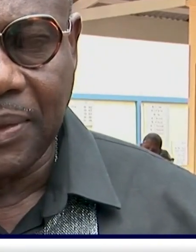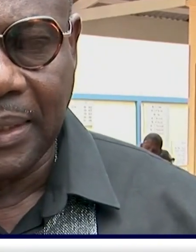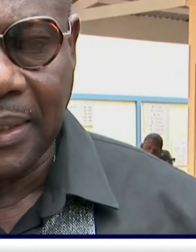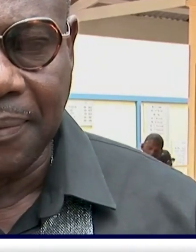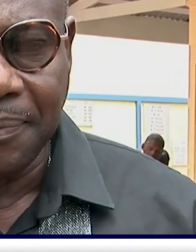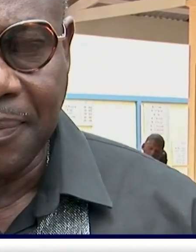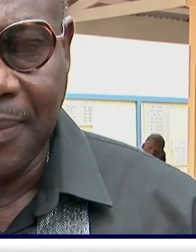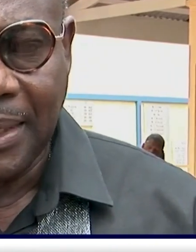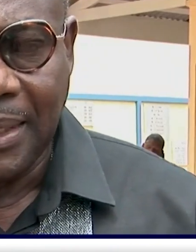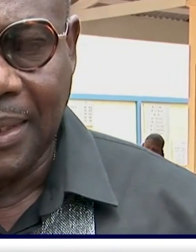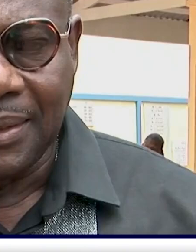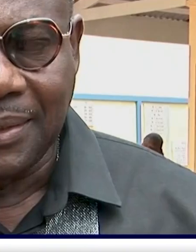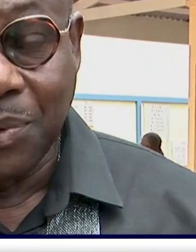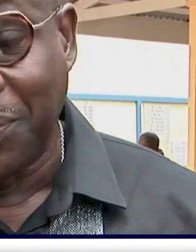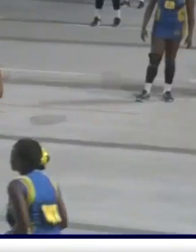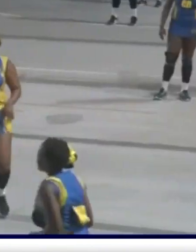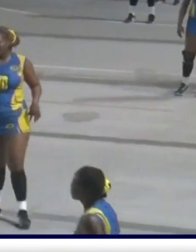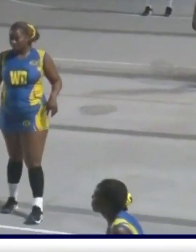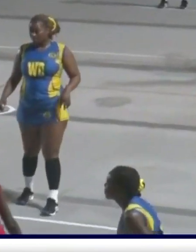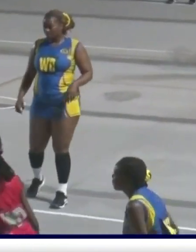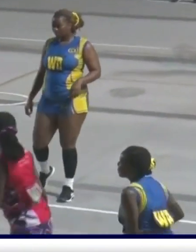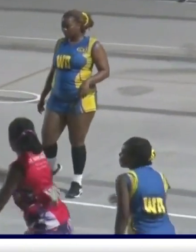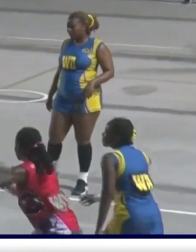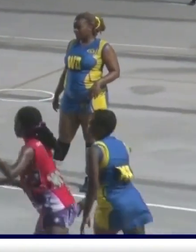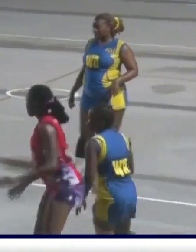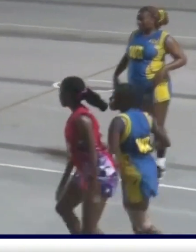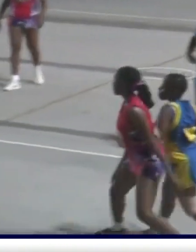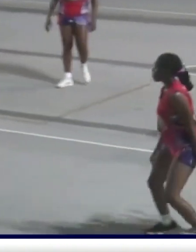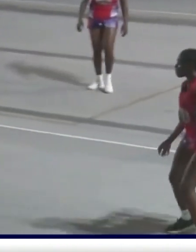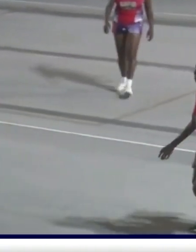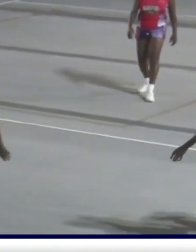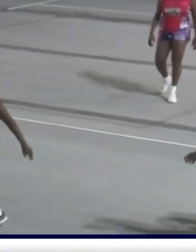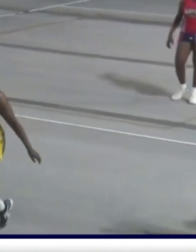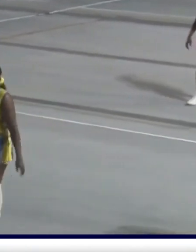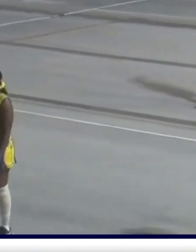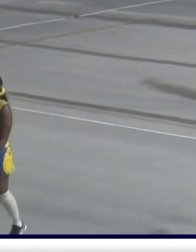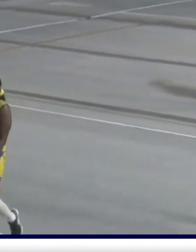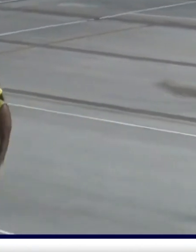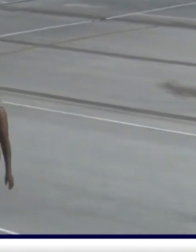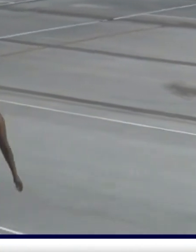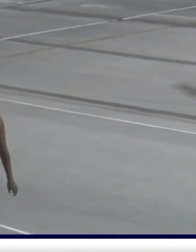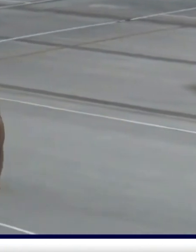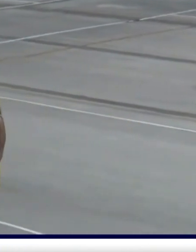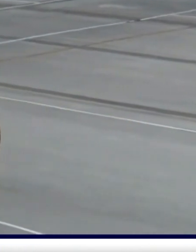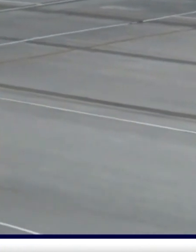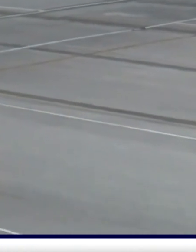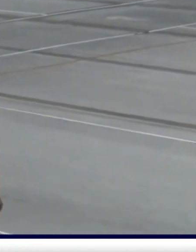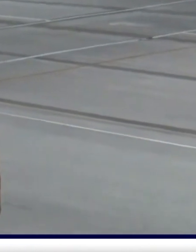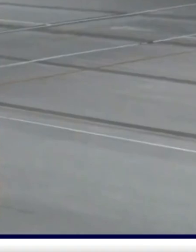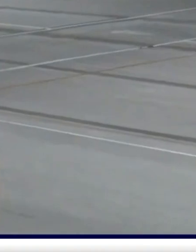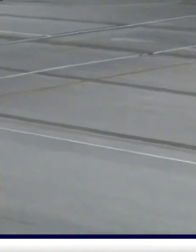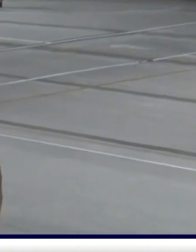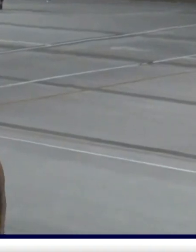Labour Party. And in sports, Rangers secure the 2024 BNA Premier League title.